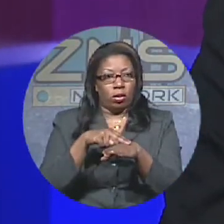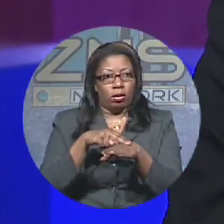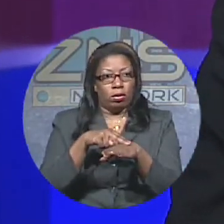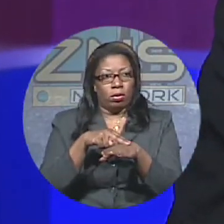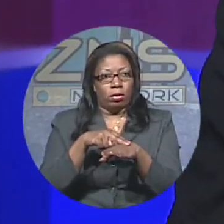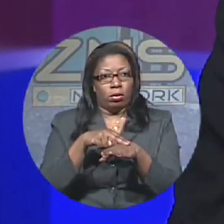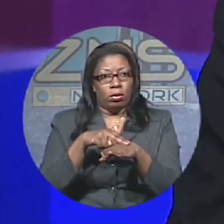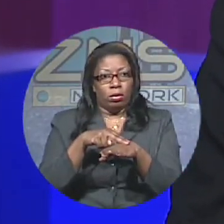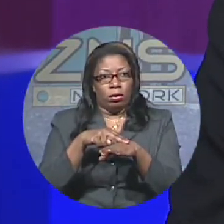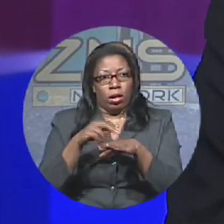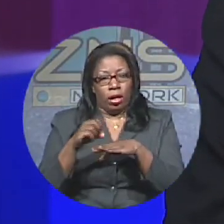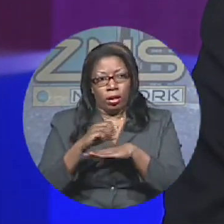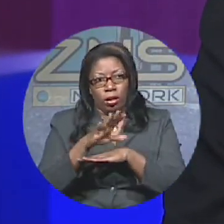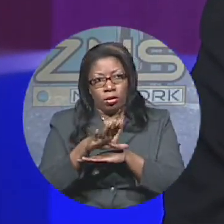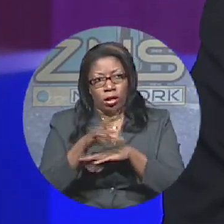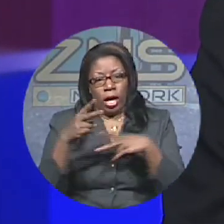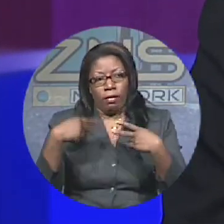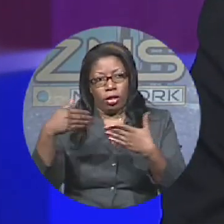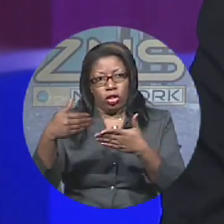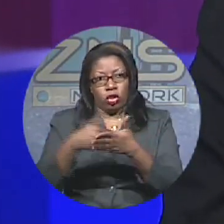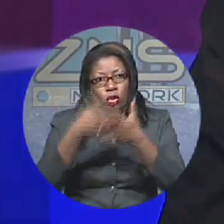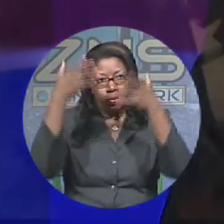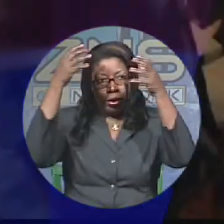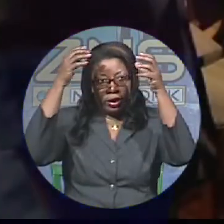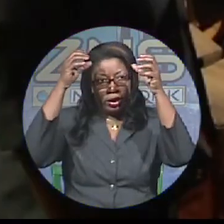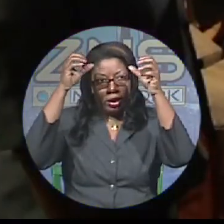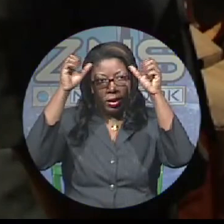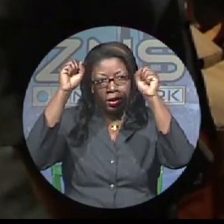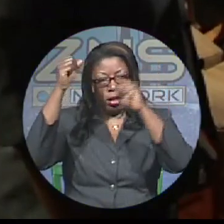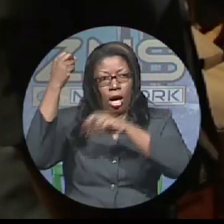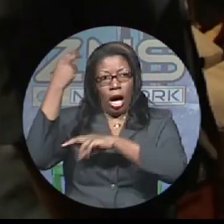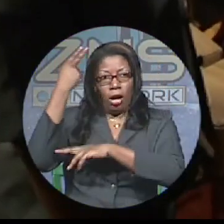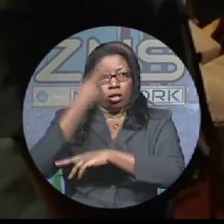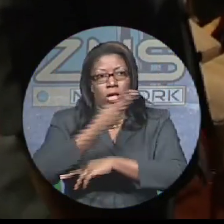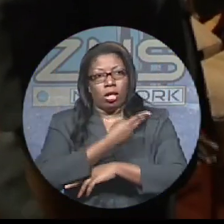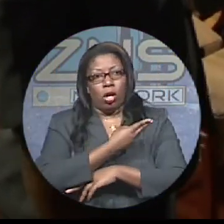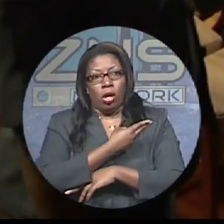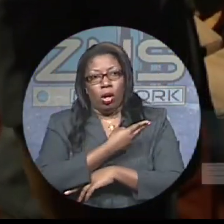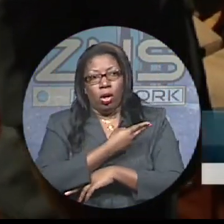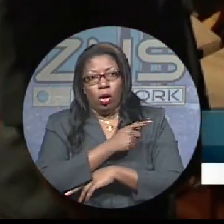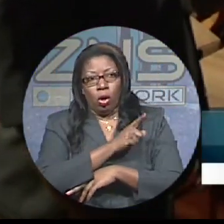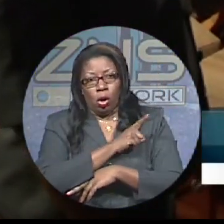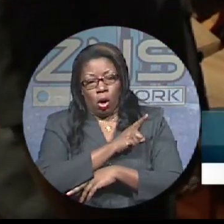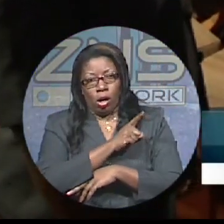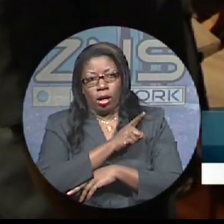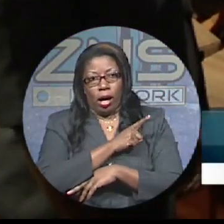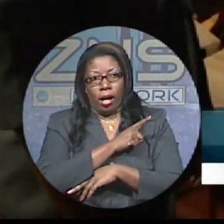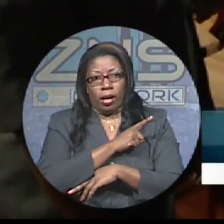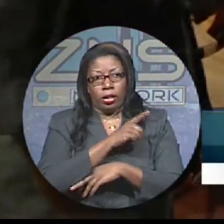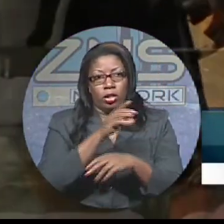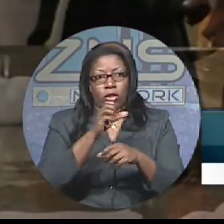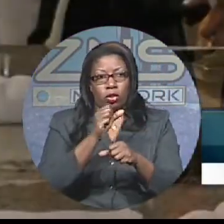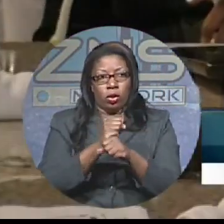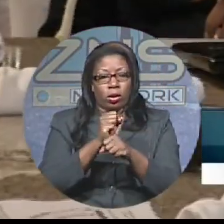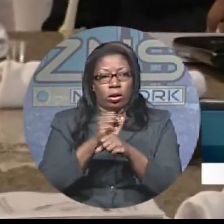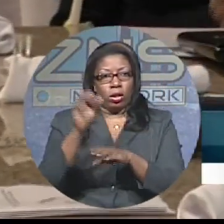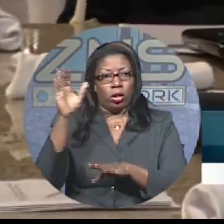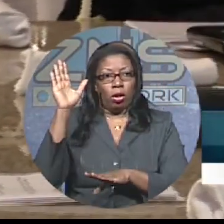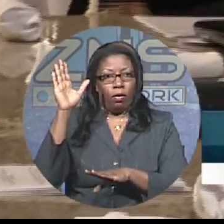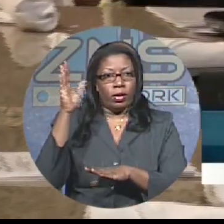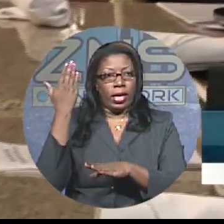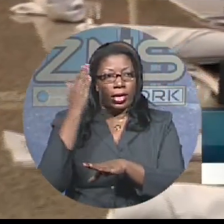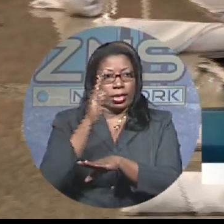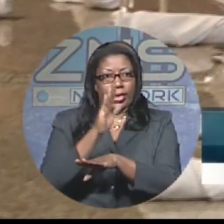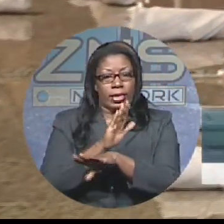Council has installed a new president. Harrison Lockhart, a member of Phi Beta Sigma Fraternity Incorporated, took the oath of office last night.